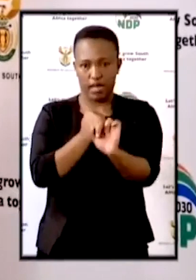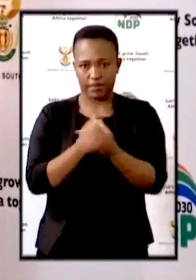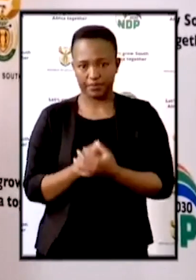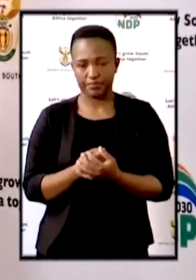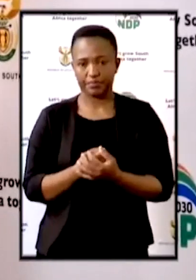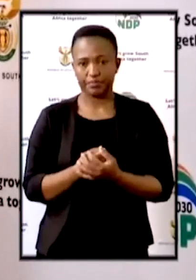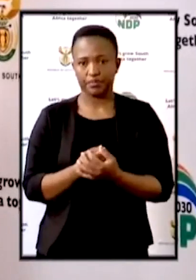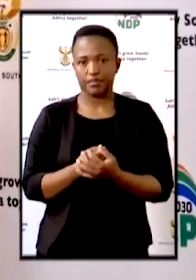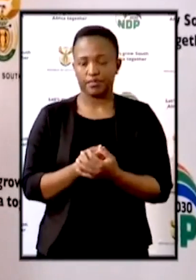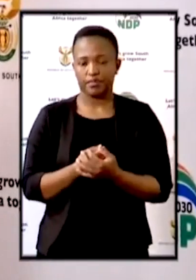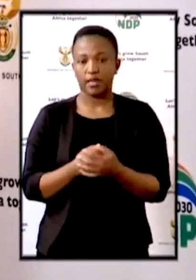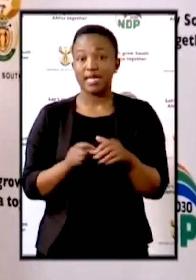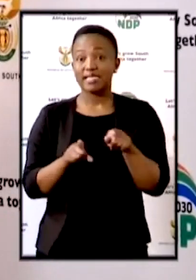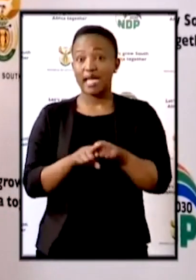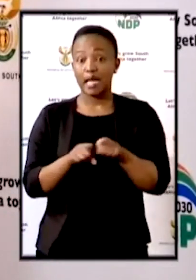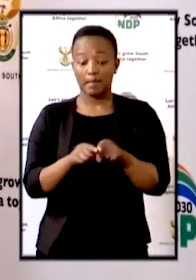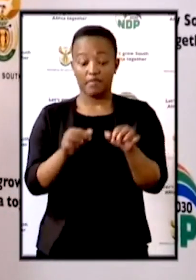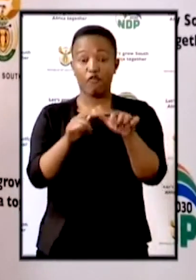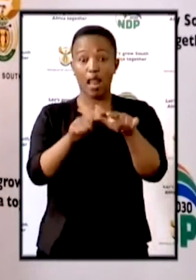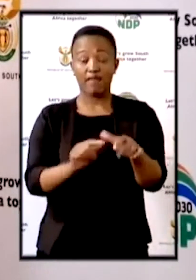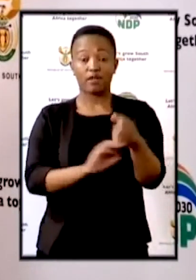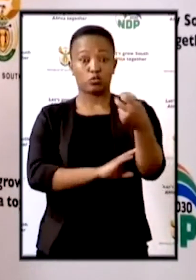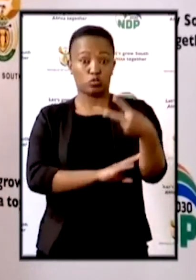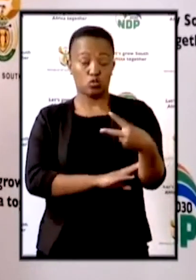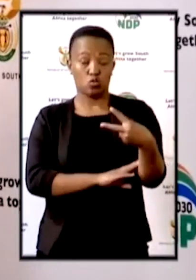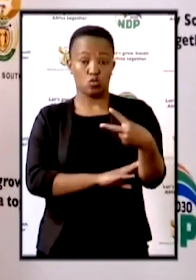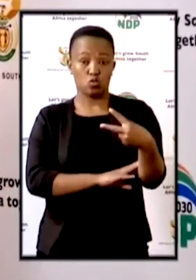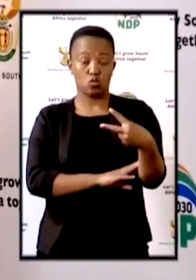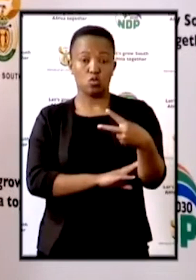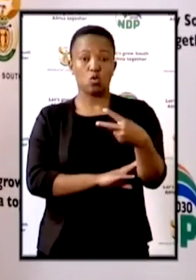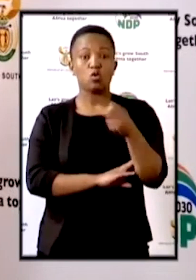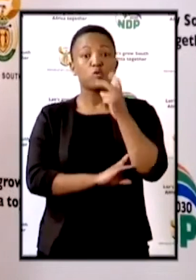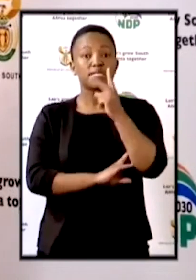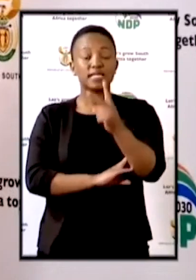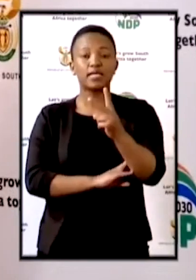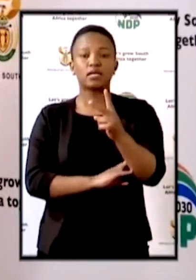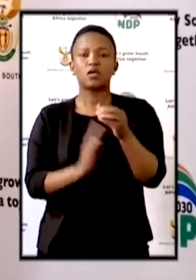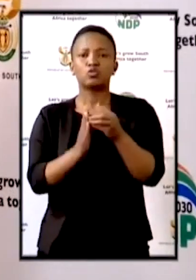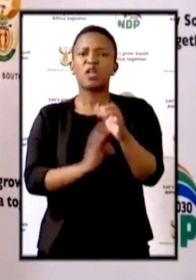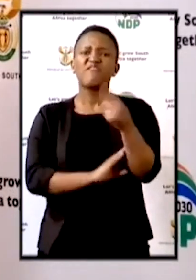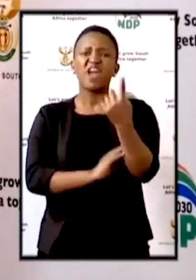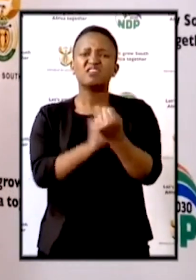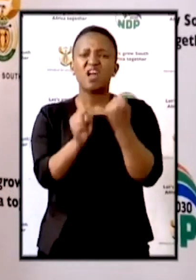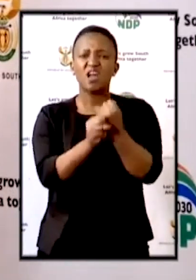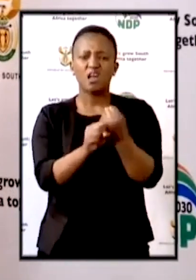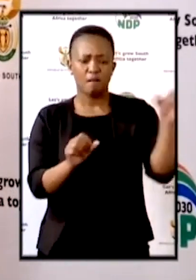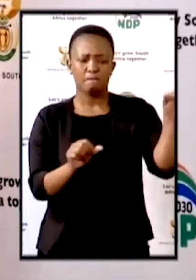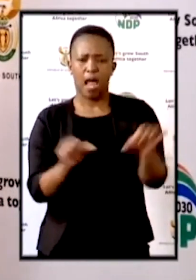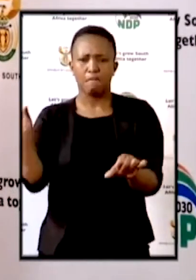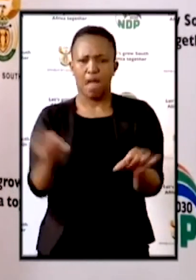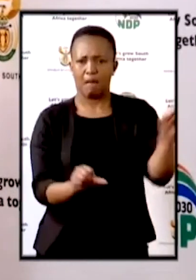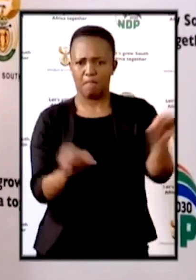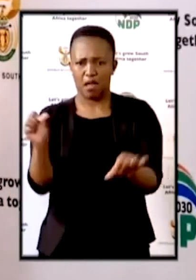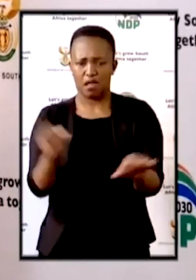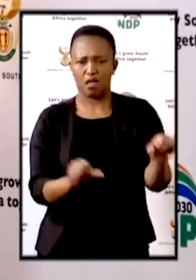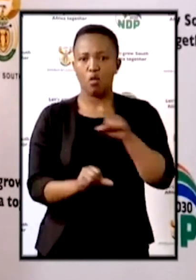And also, level 2 then will see the return of first-year students in all undergraduate programs. In other words, we'll